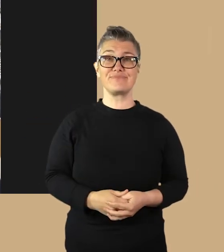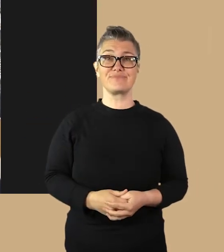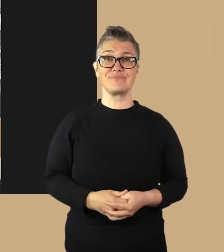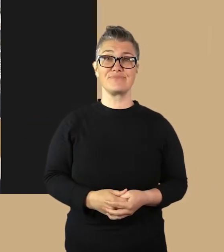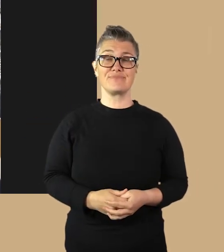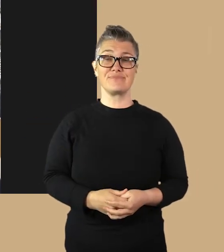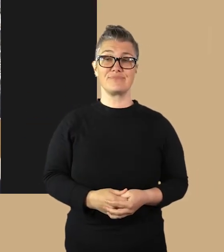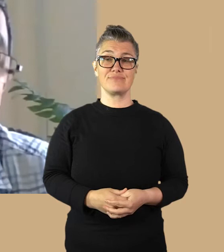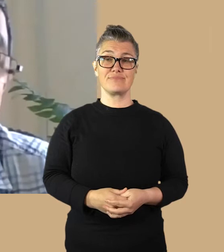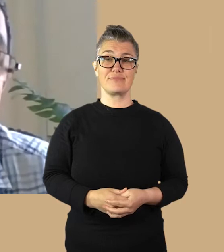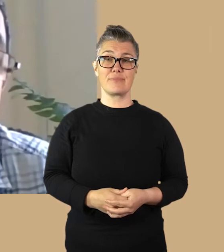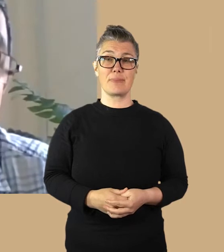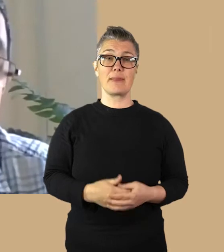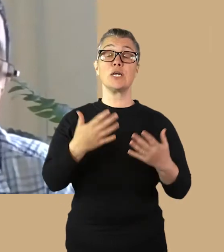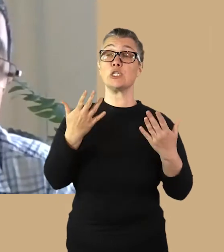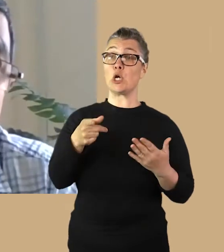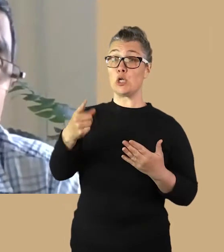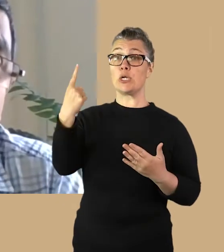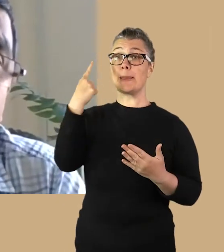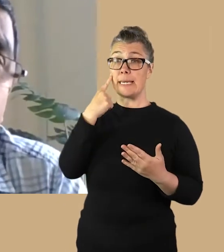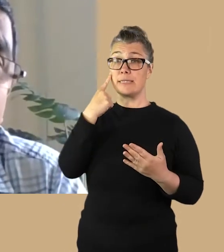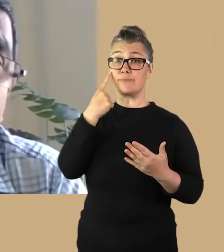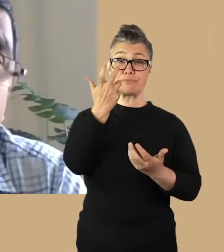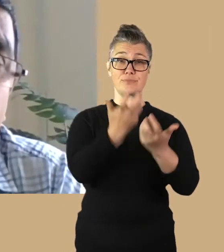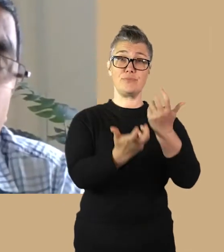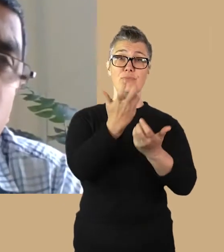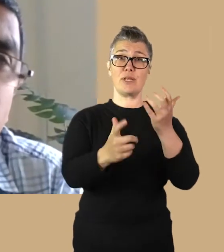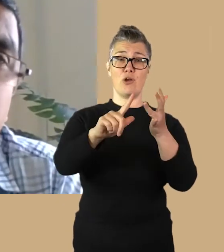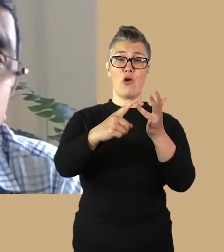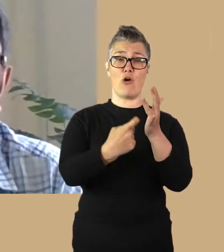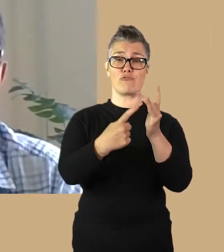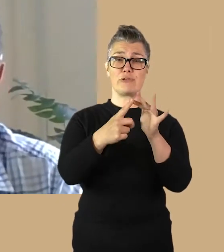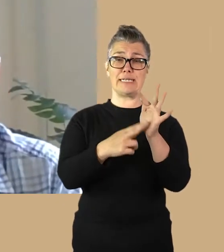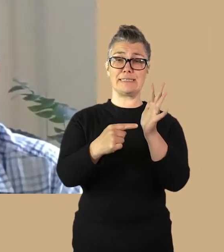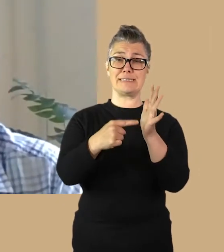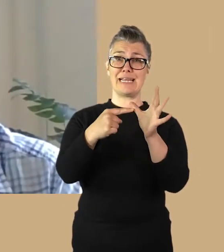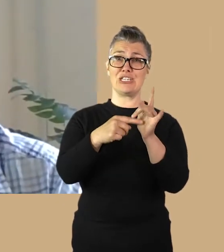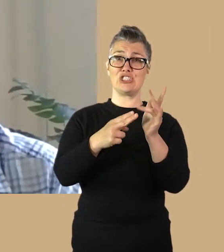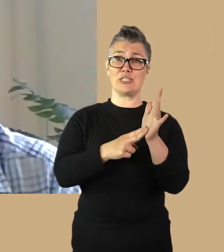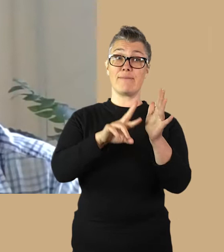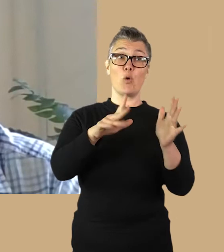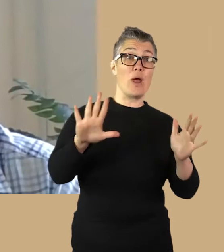yeah. So do you think the orientation that uni have for everyone is not good enough?